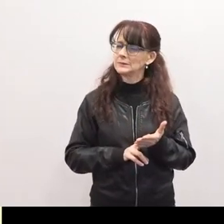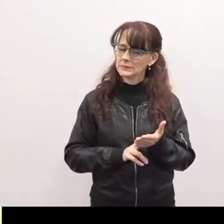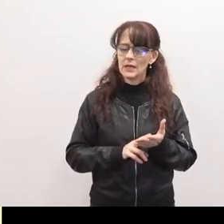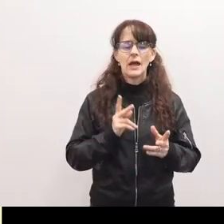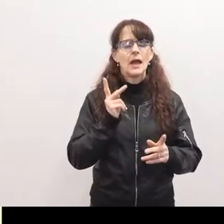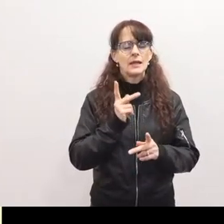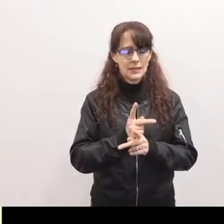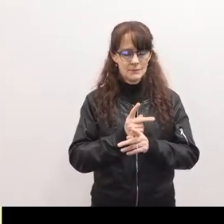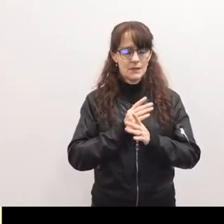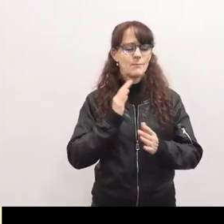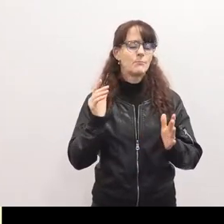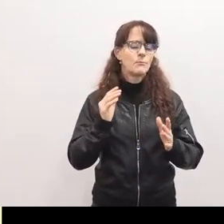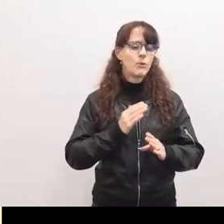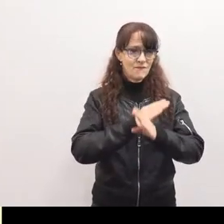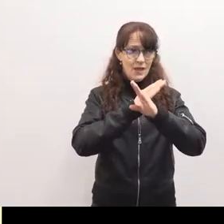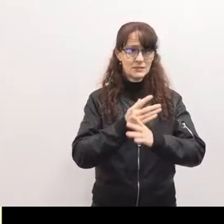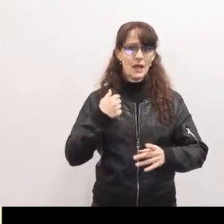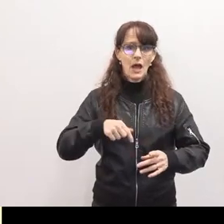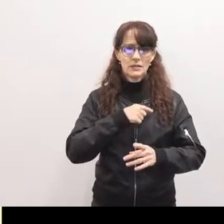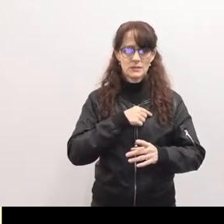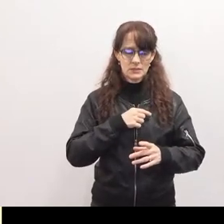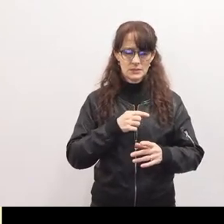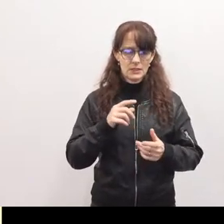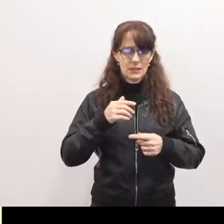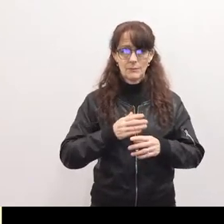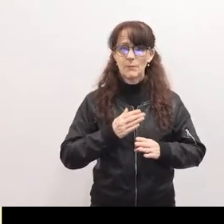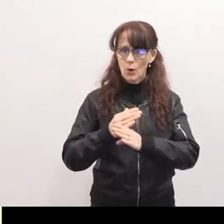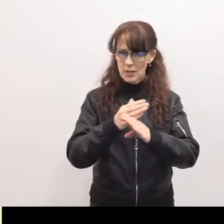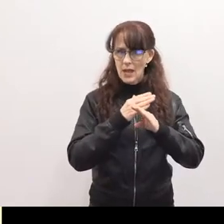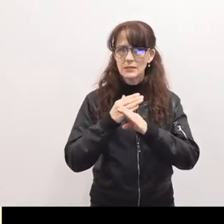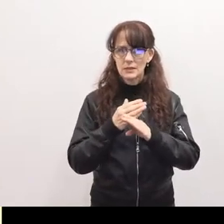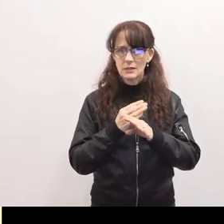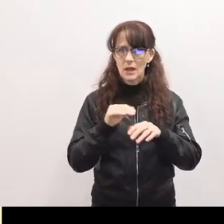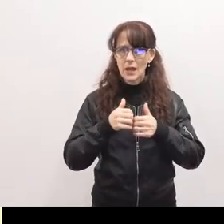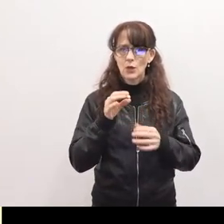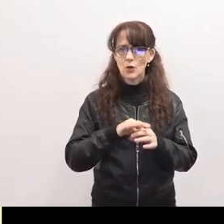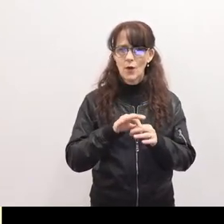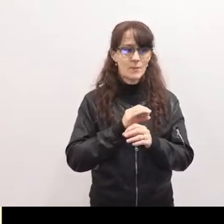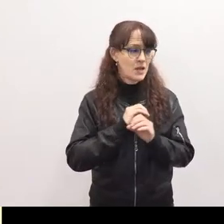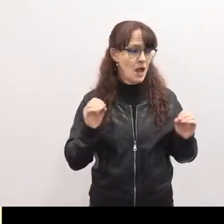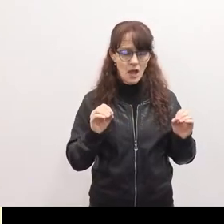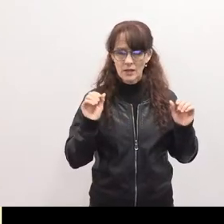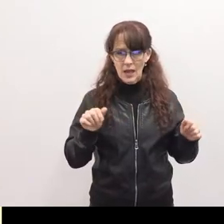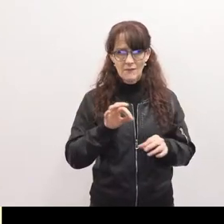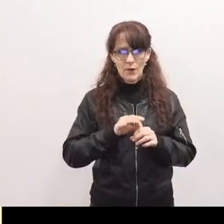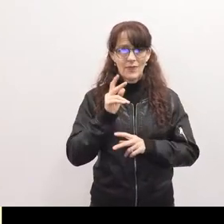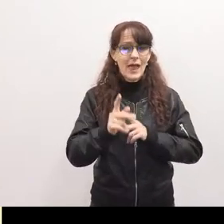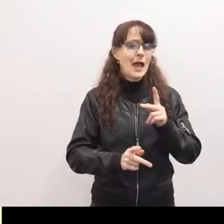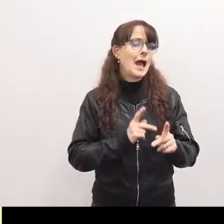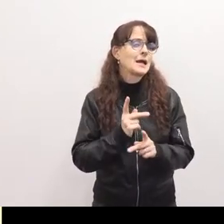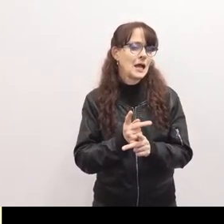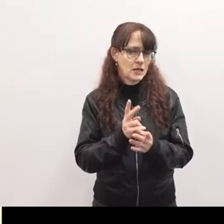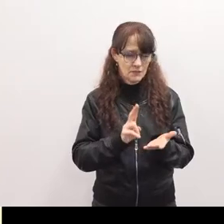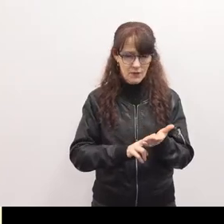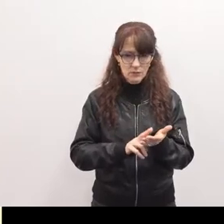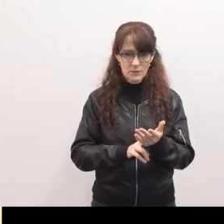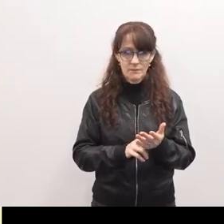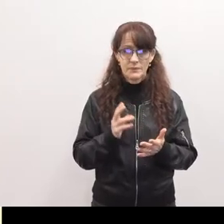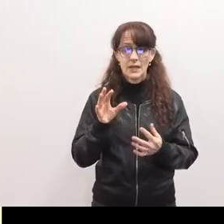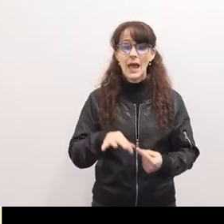us from doing that and keeps kind of guardrails on how you vote, but none of you could vote on that type of contract. Now, there